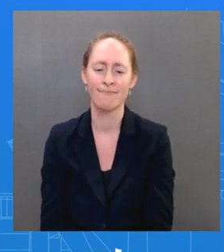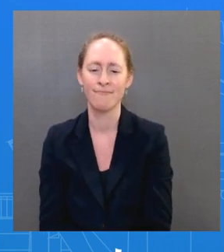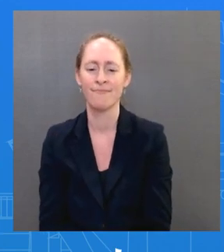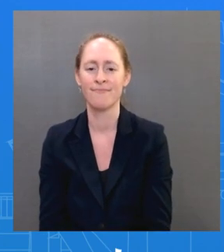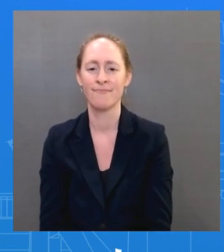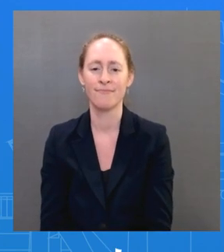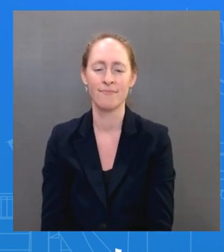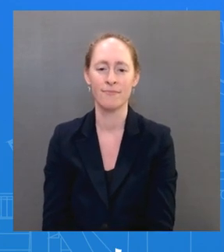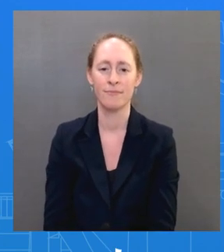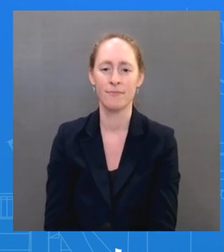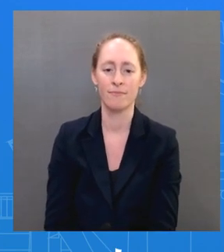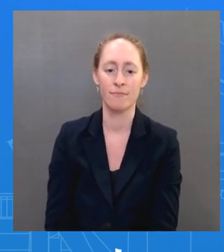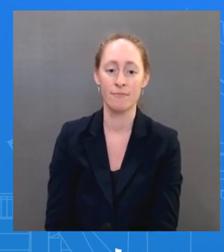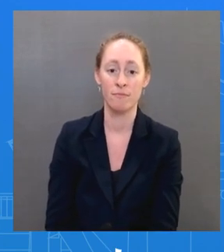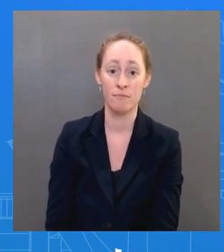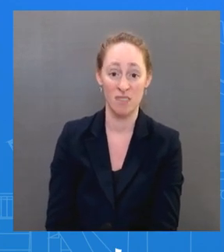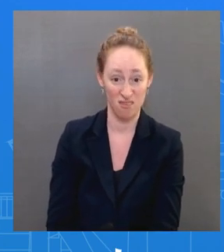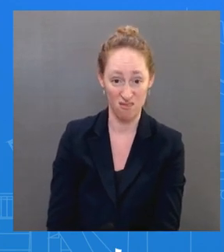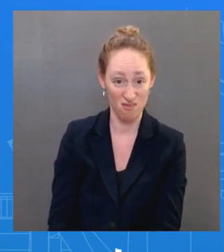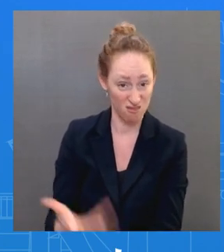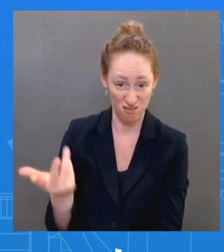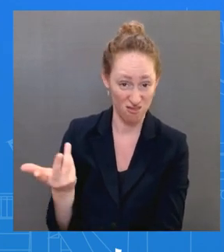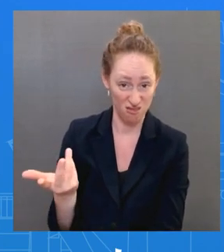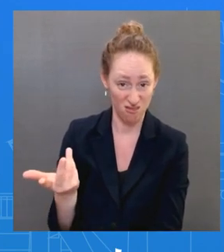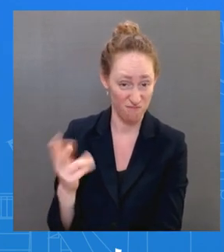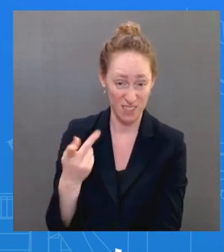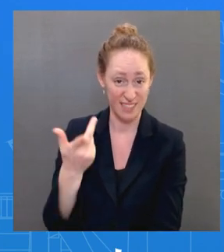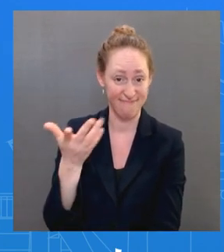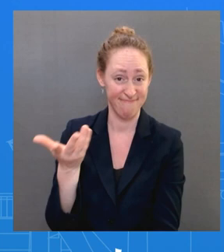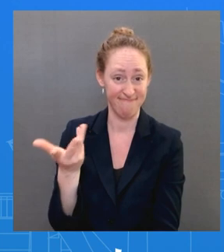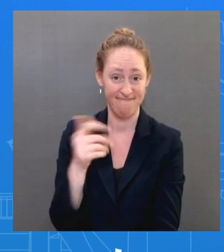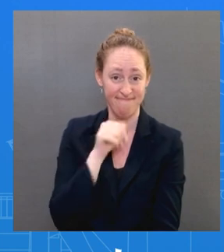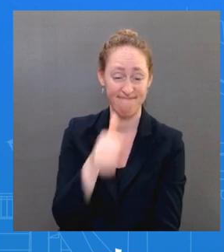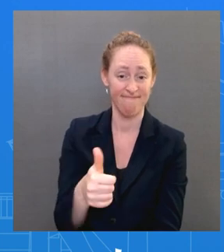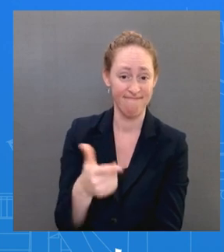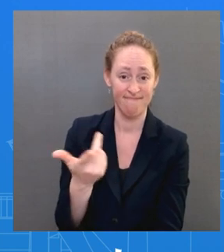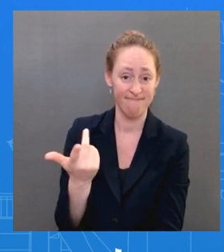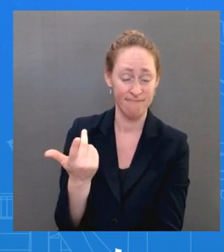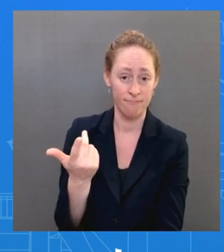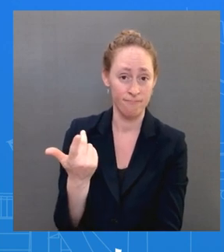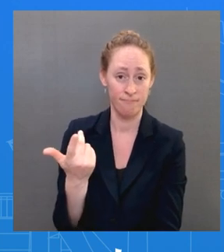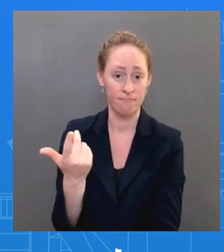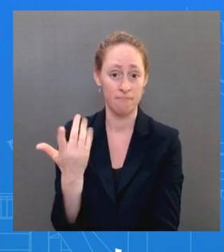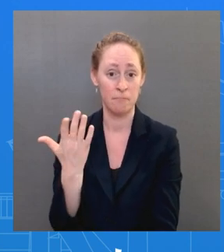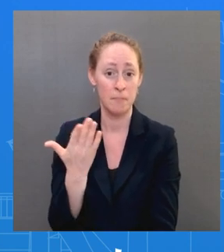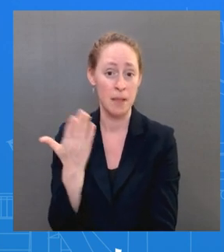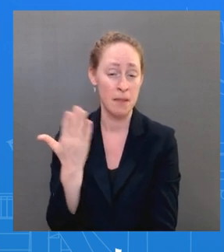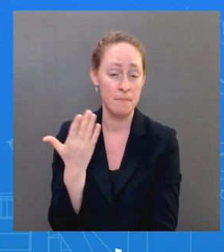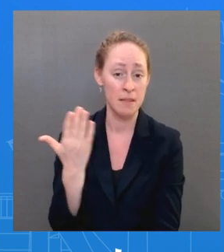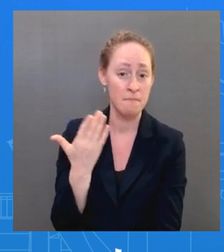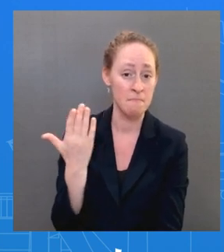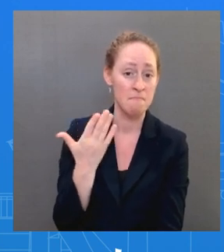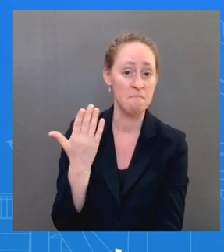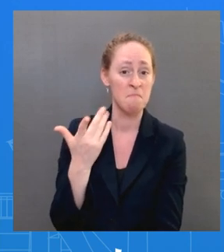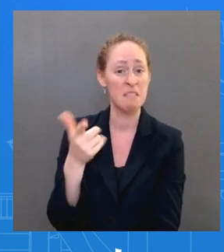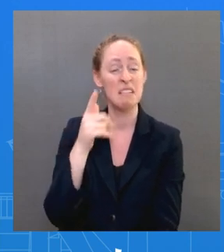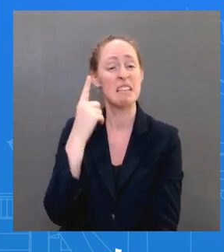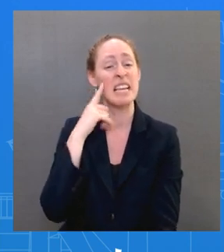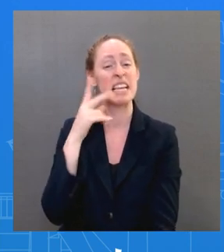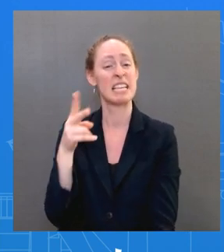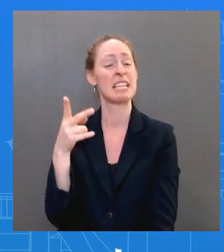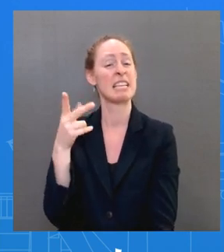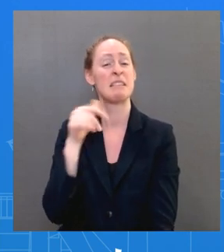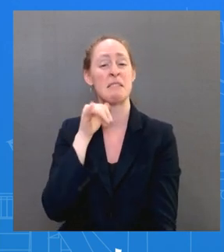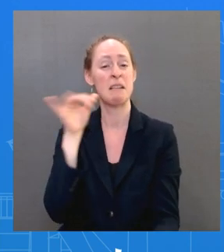additional value, even just for assuring the public and giving the press the opportunity to ask follow-up questions directly? No, I hear you. We